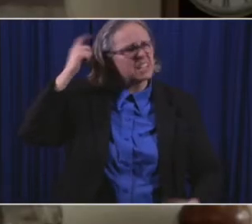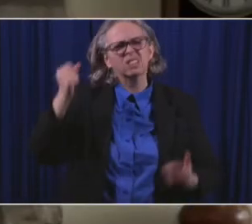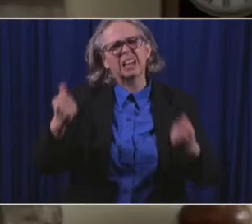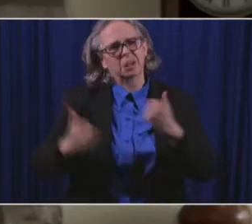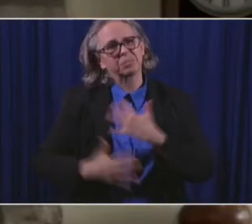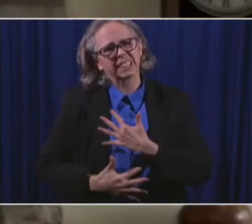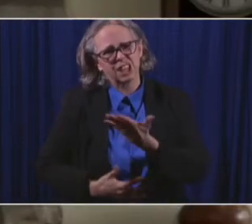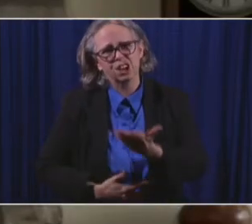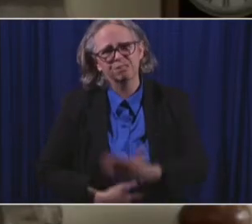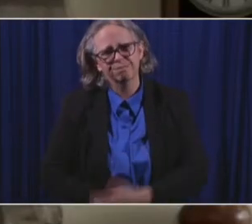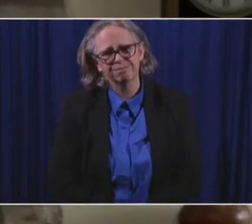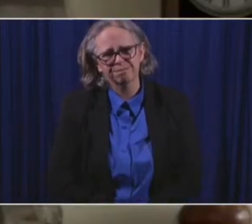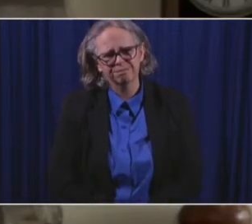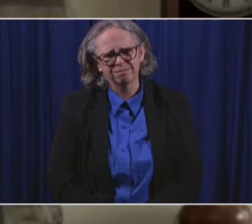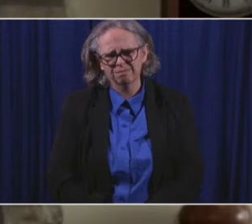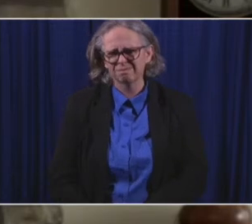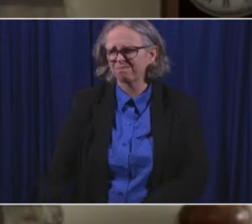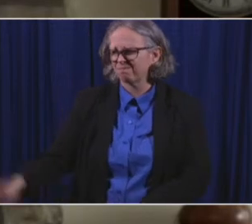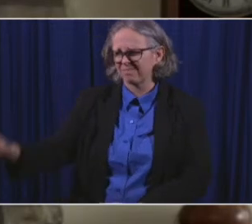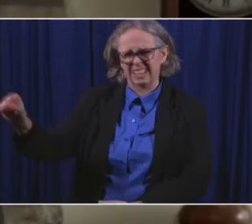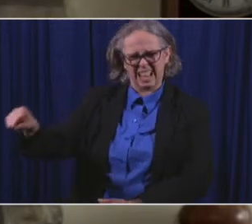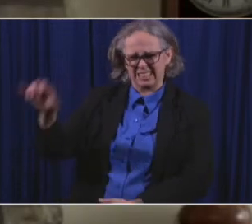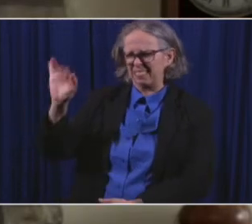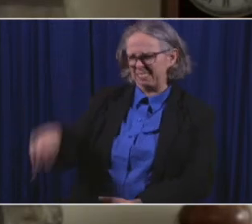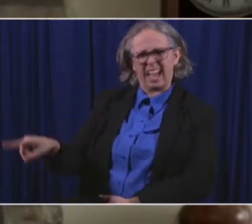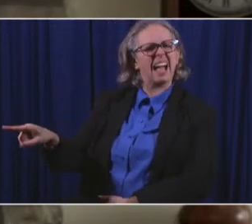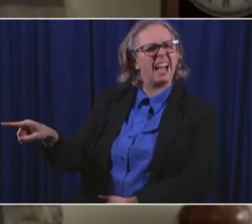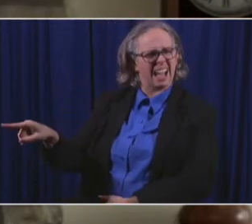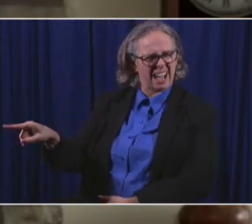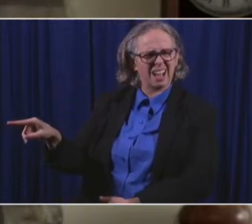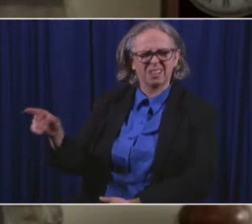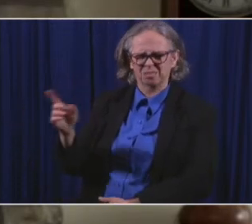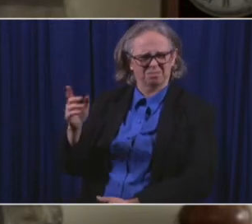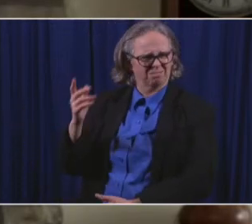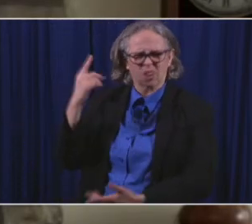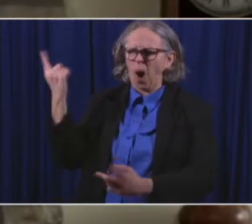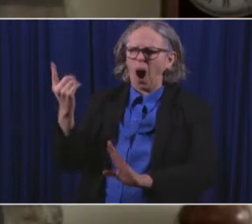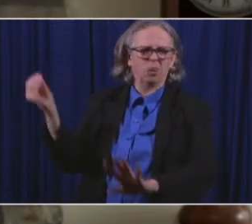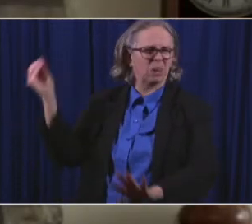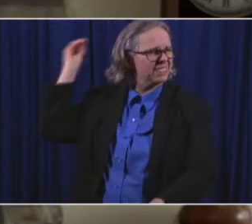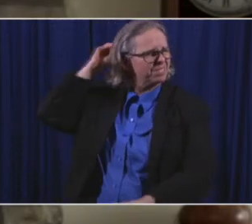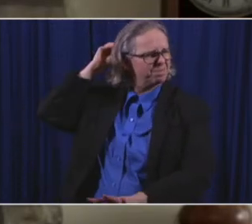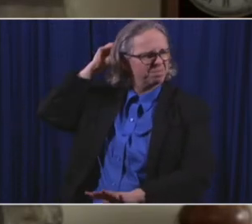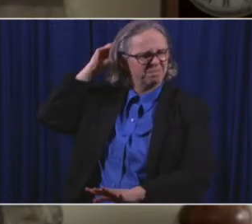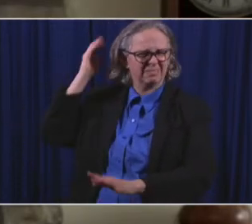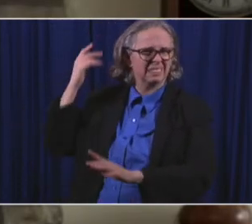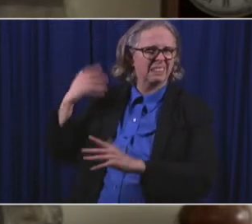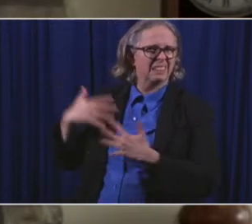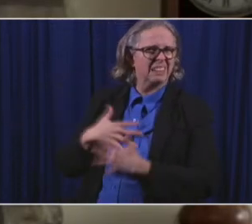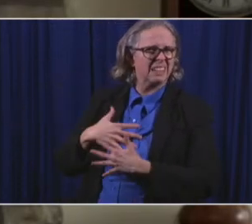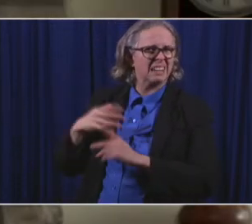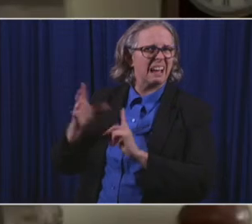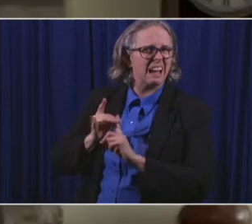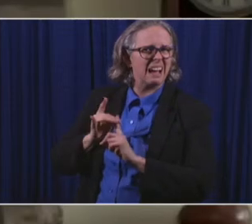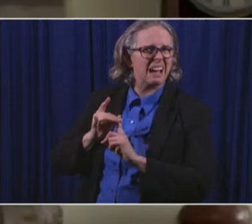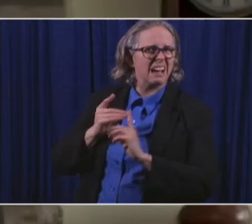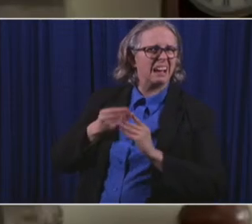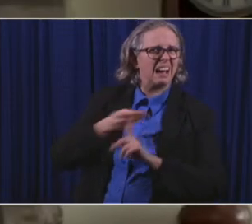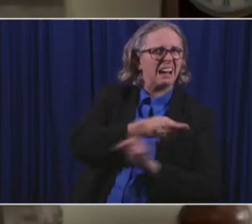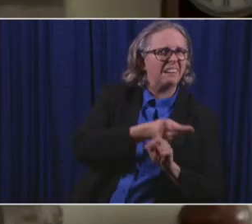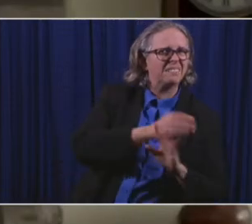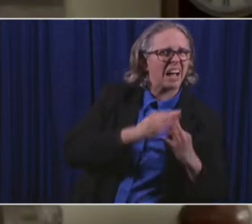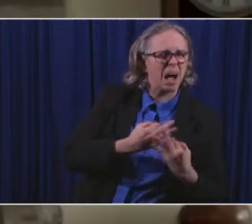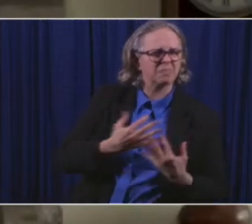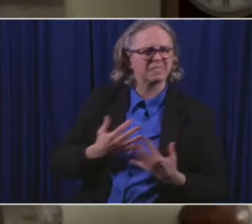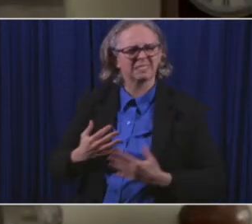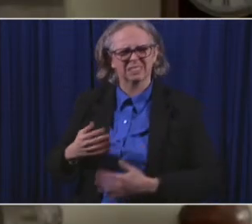Yeah, that's got to be a constant thought, huh? Yeah, Something definitely. you're constantly thinking about. Wow.